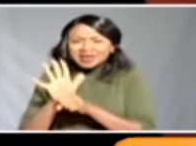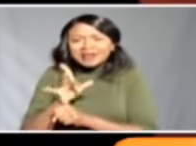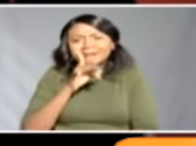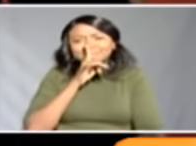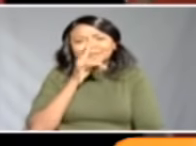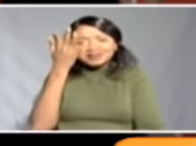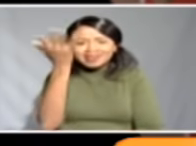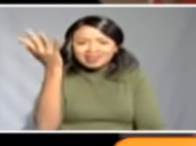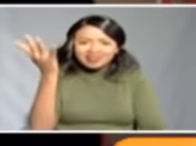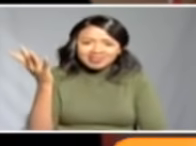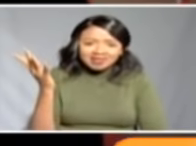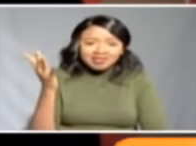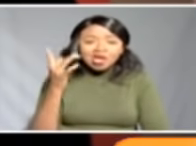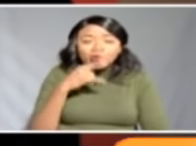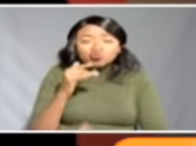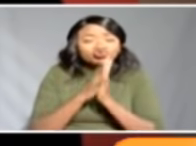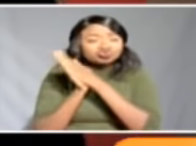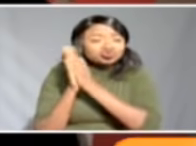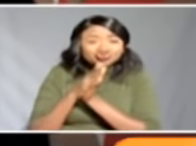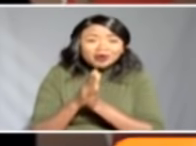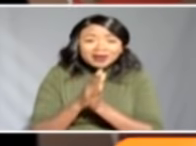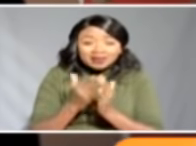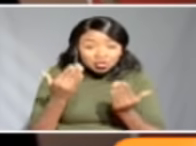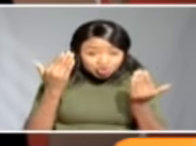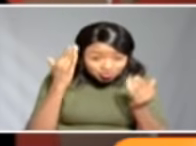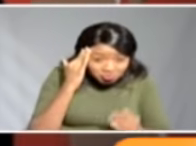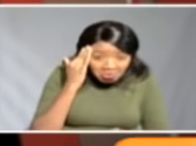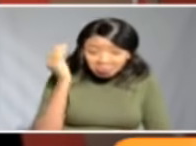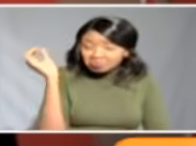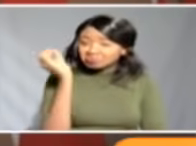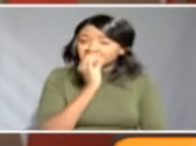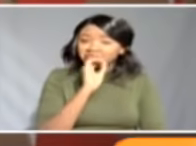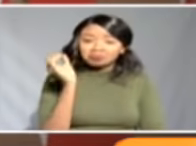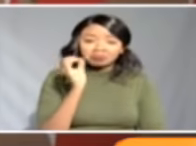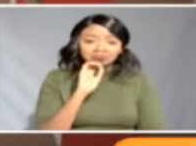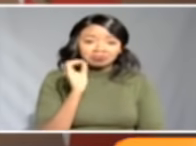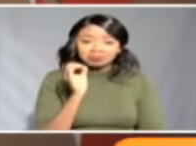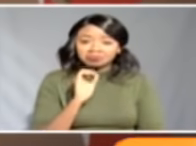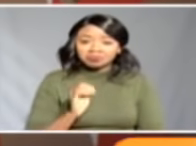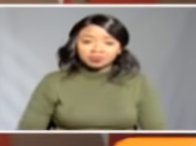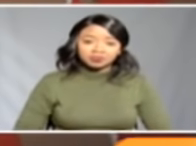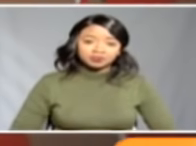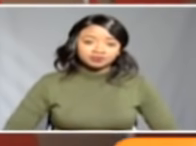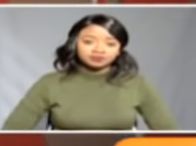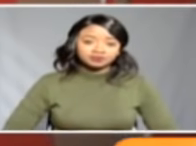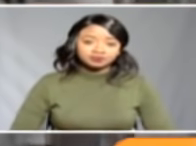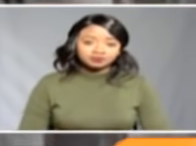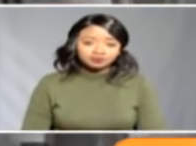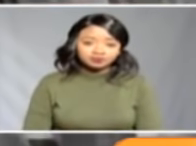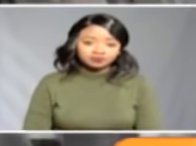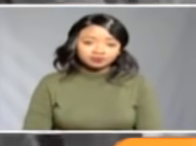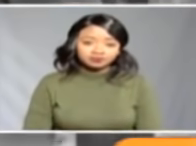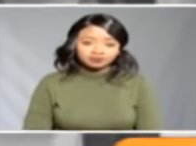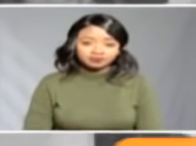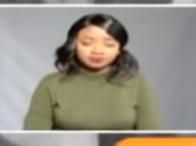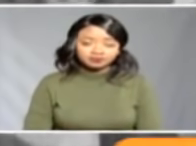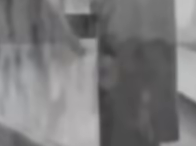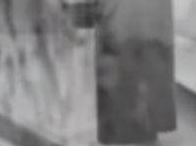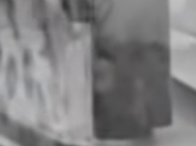there whose stories no one will ever know. Purity Mwambia, Citizen TV.